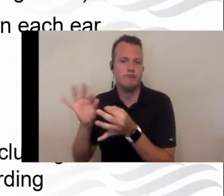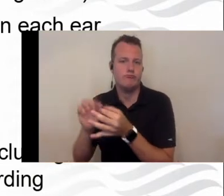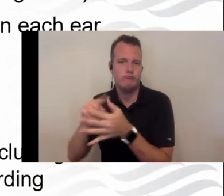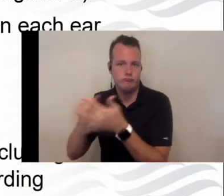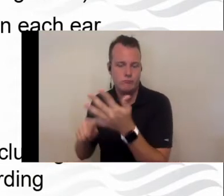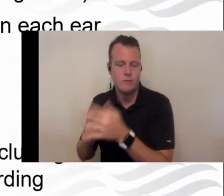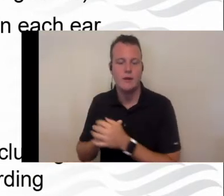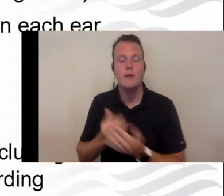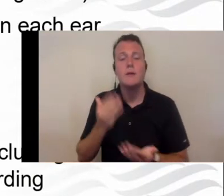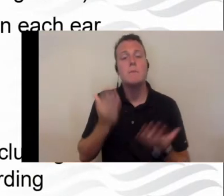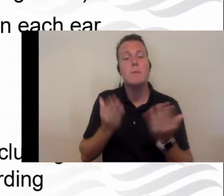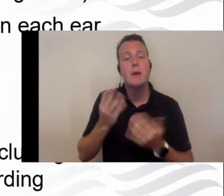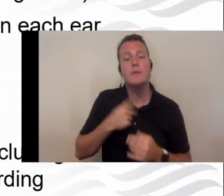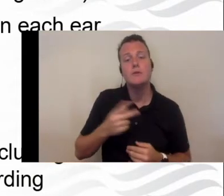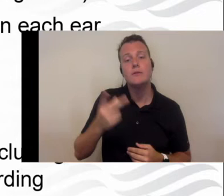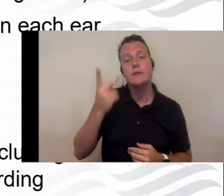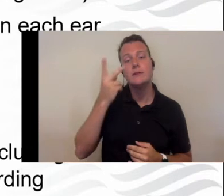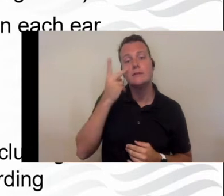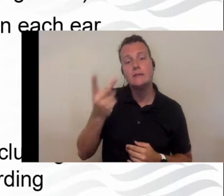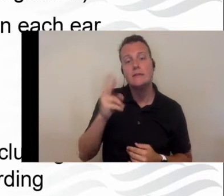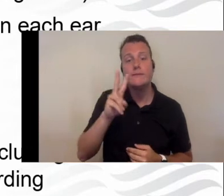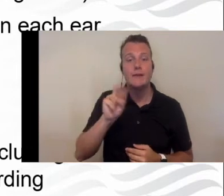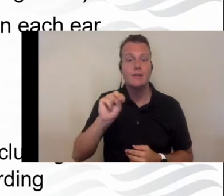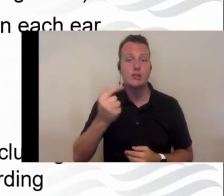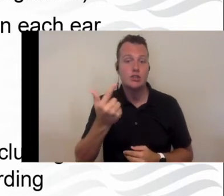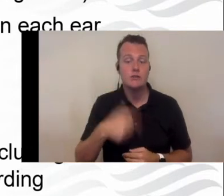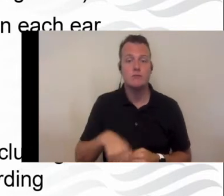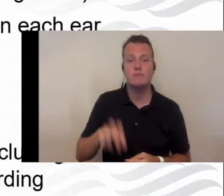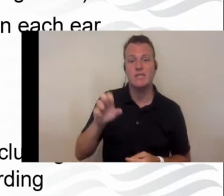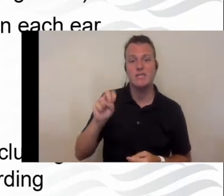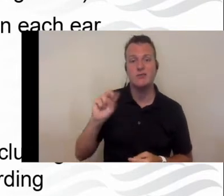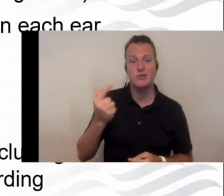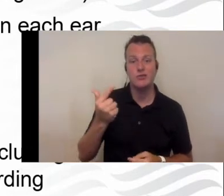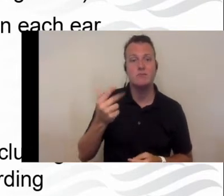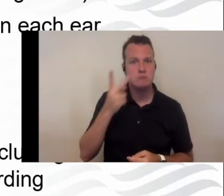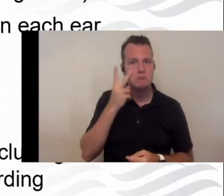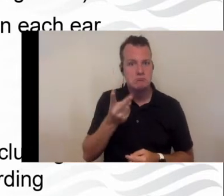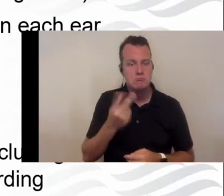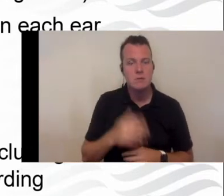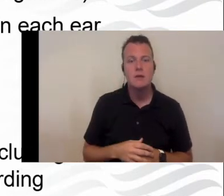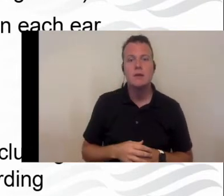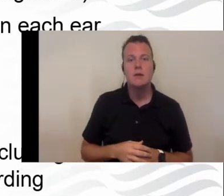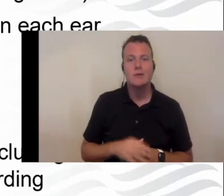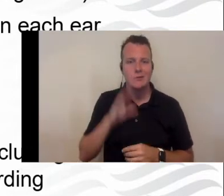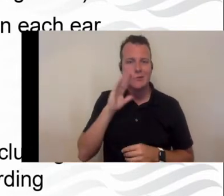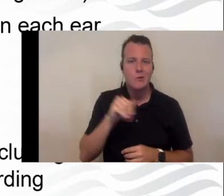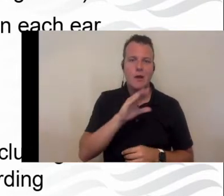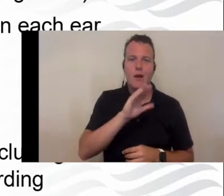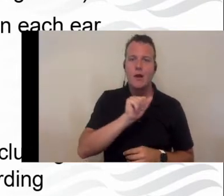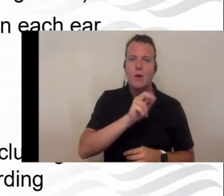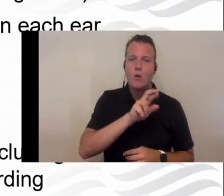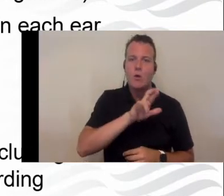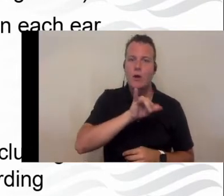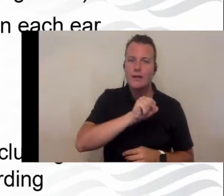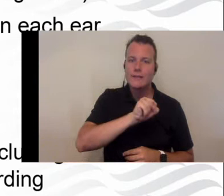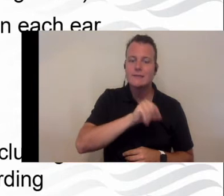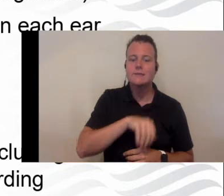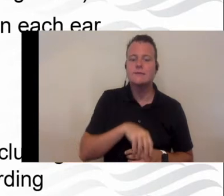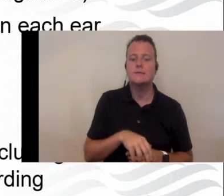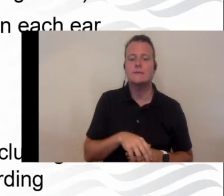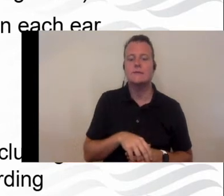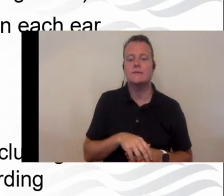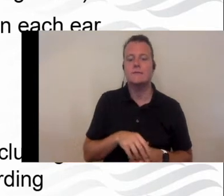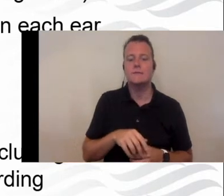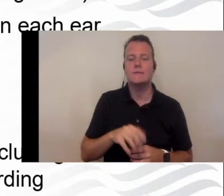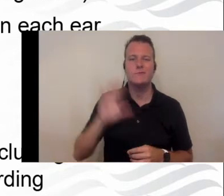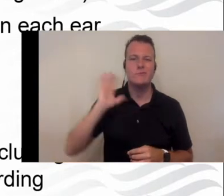you maybe who have seen a VNG or an ENG, you know you can do calorics. This used to be